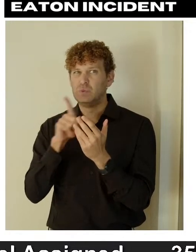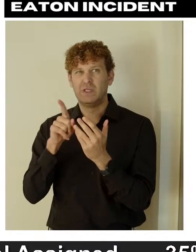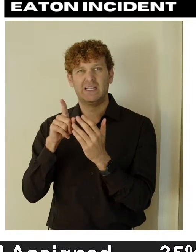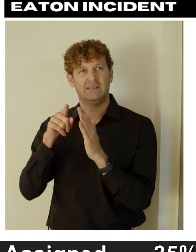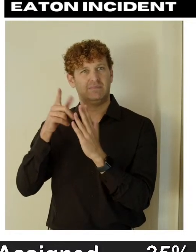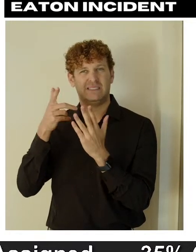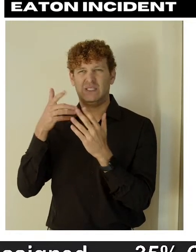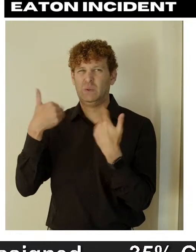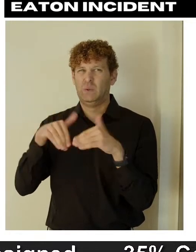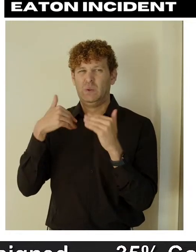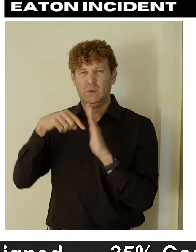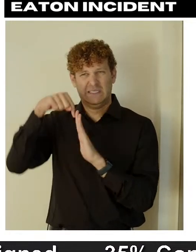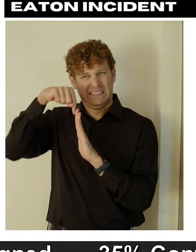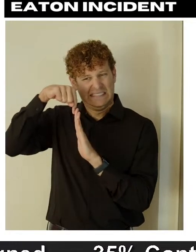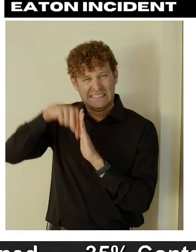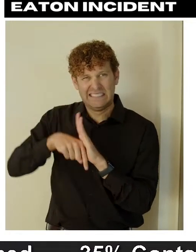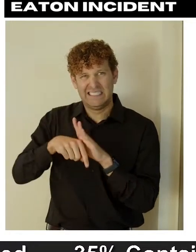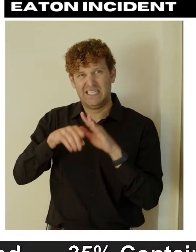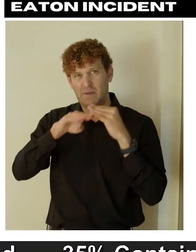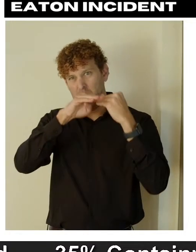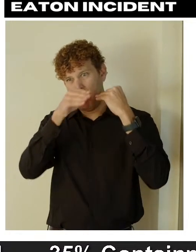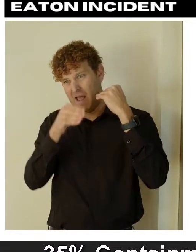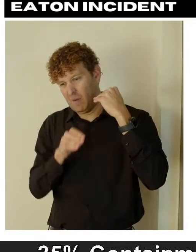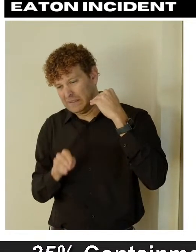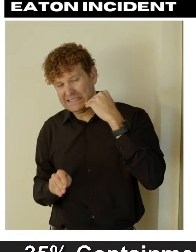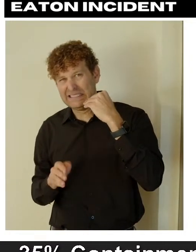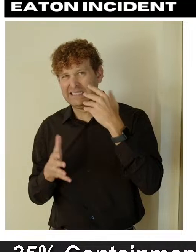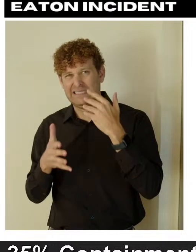on it, but we're working it with aircraft today.